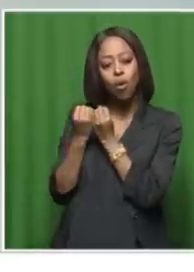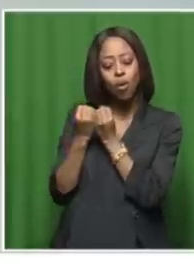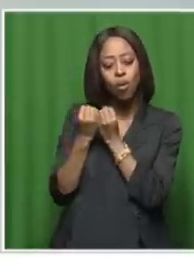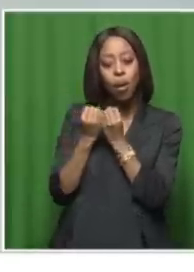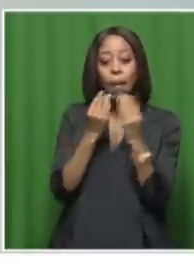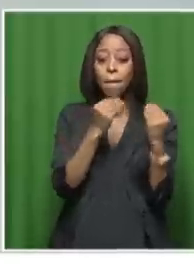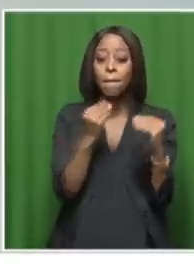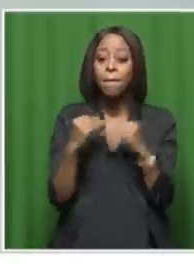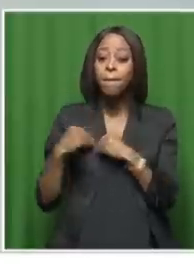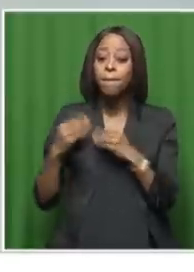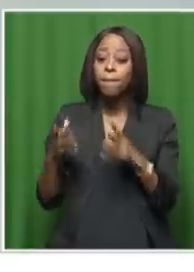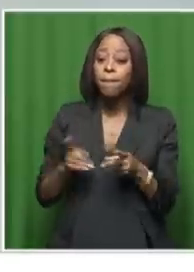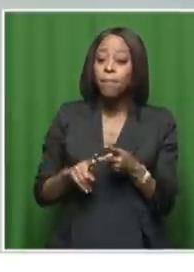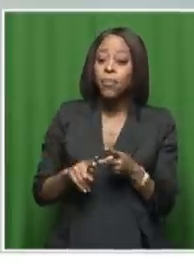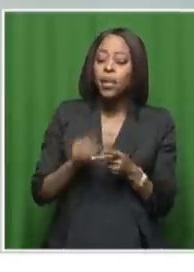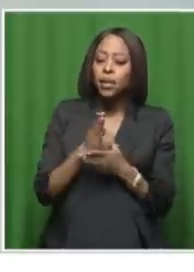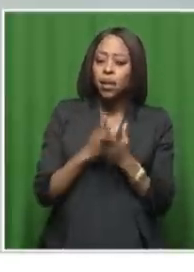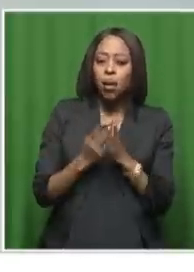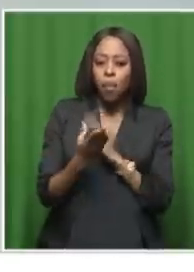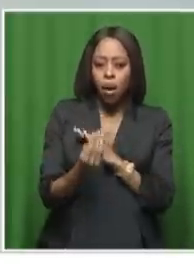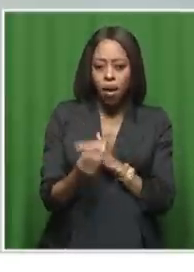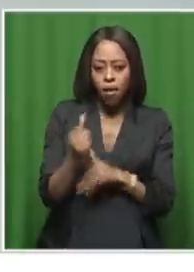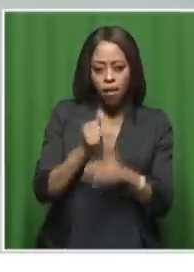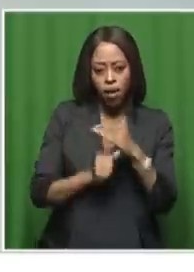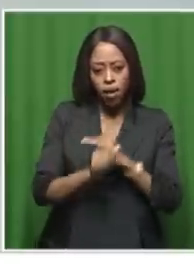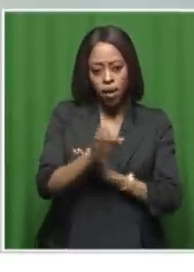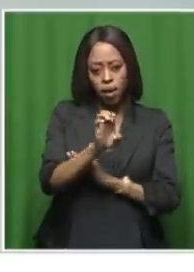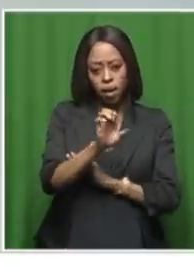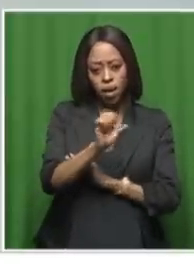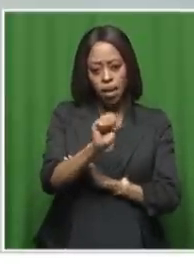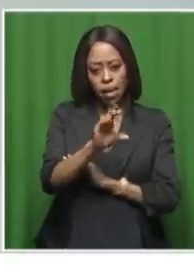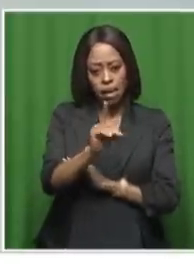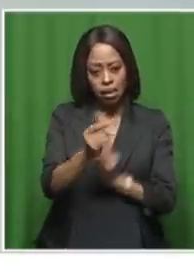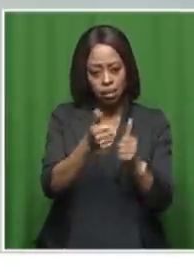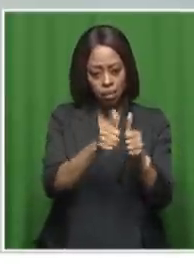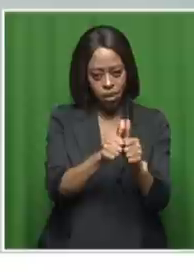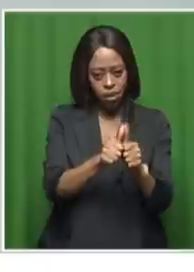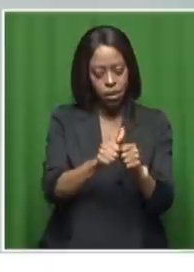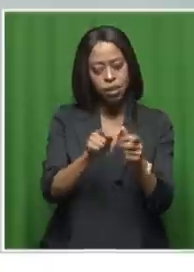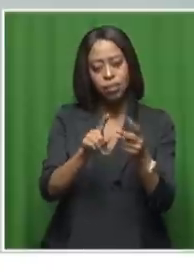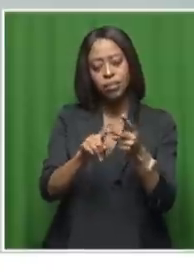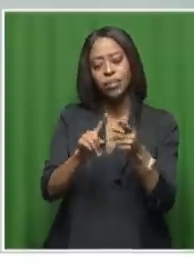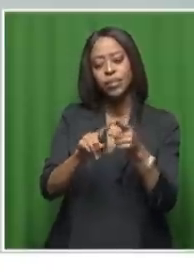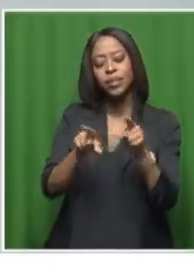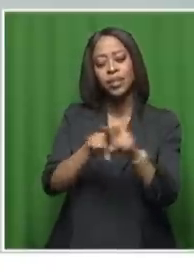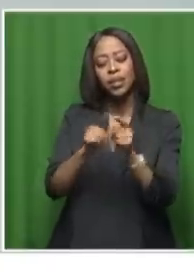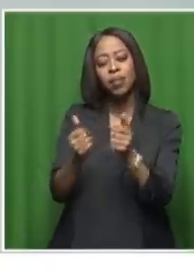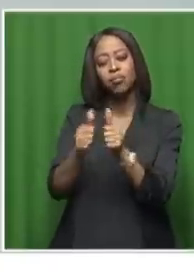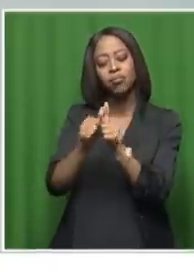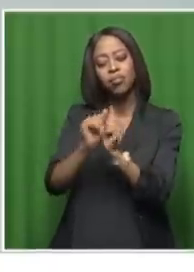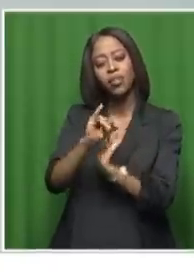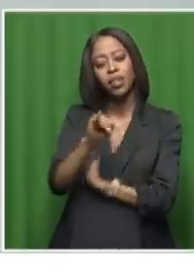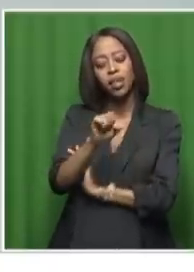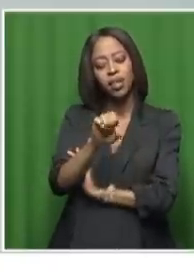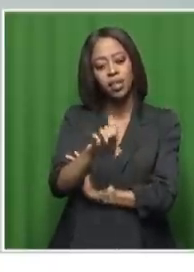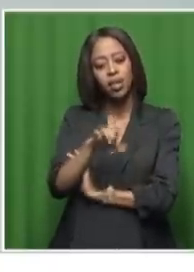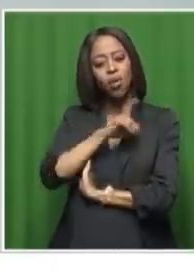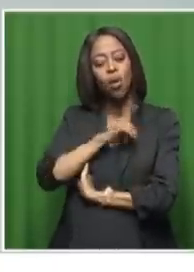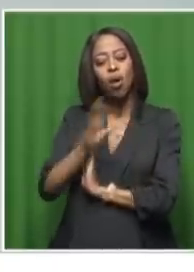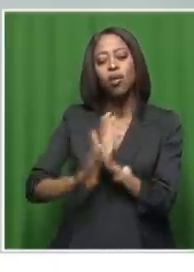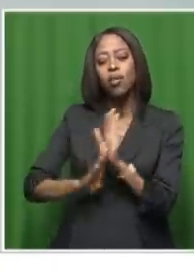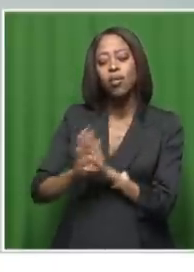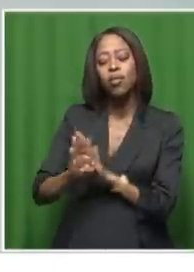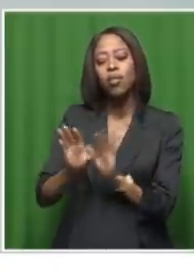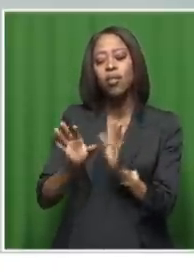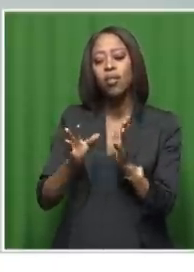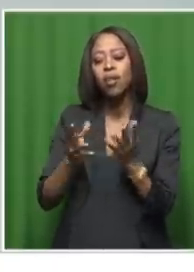corporates and SOEs on board under our ESD partnership platform. We're also partnering with the JSE to develop a pipeline